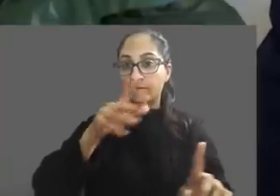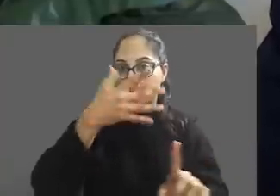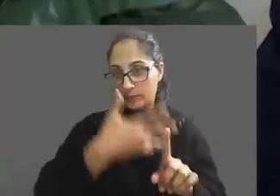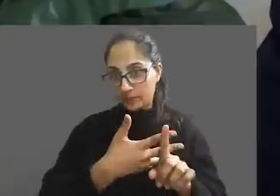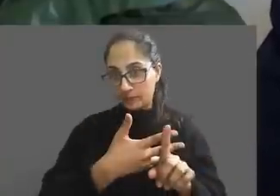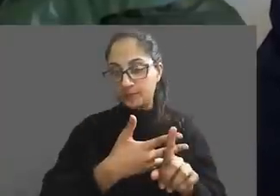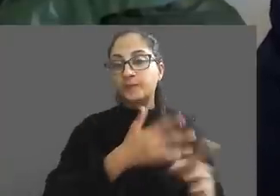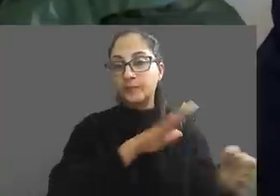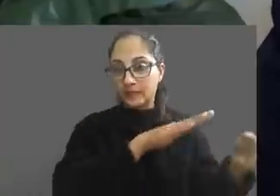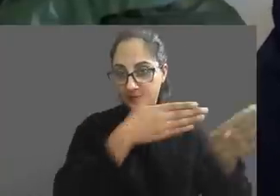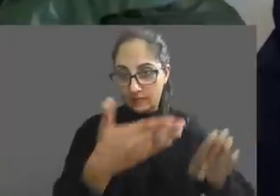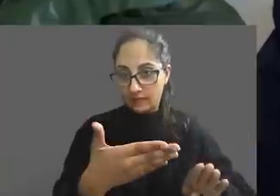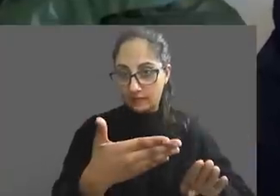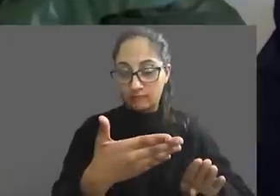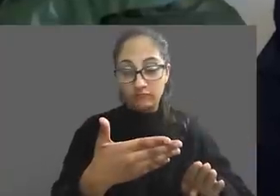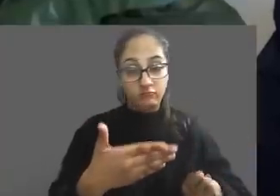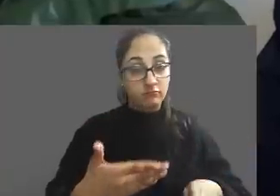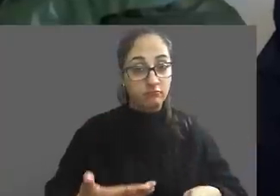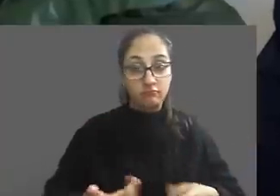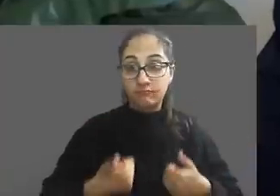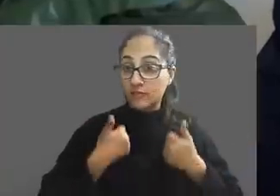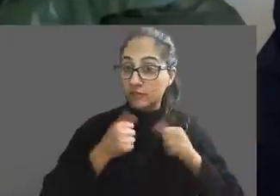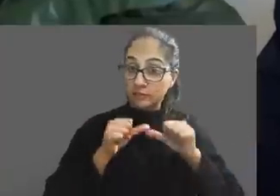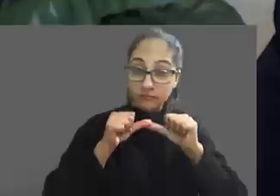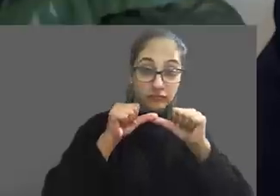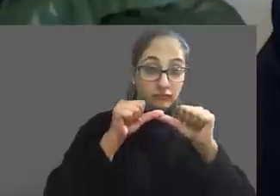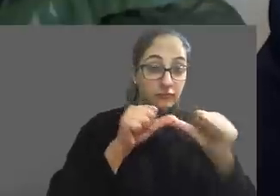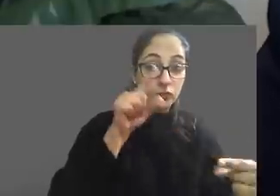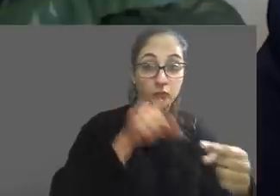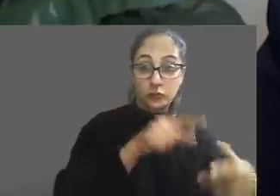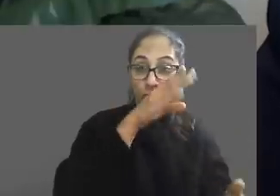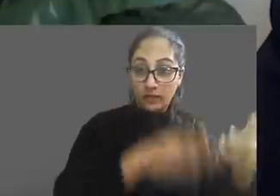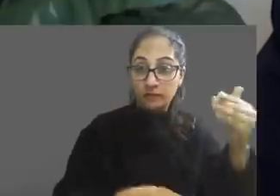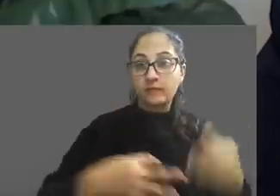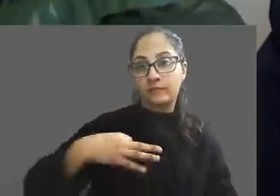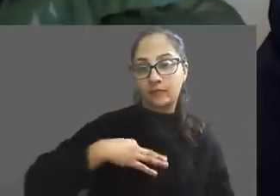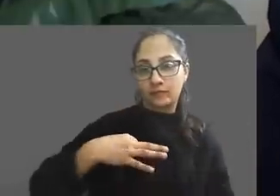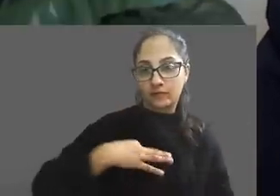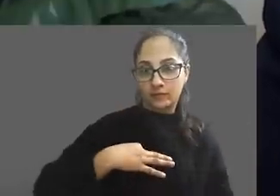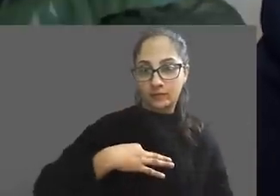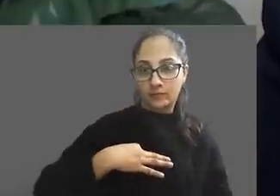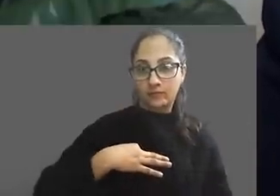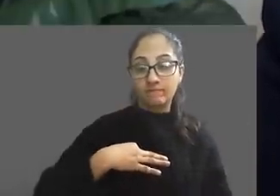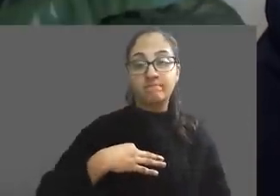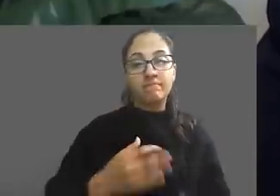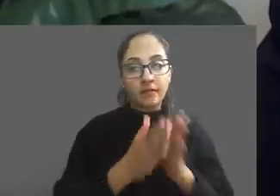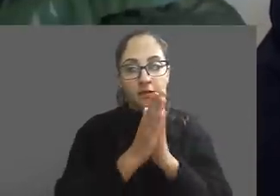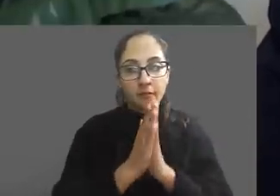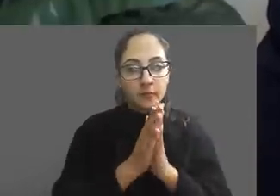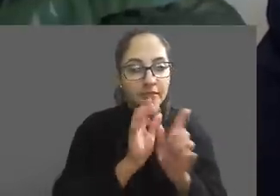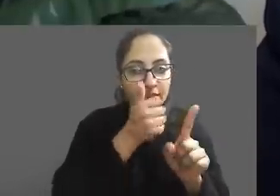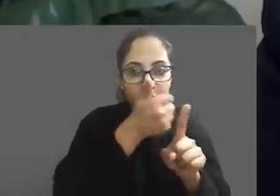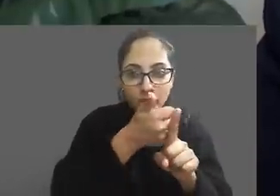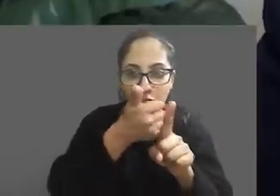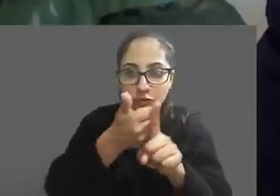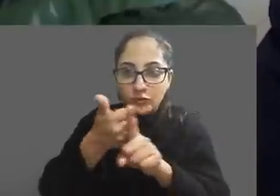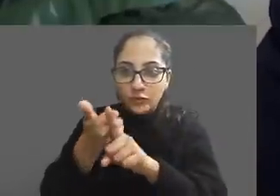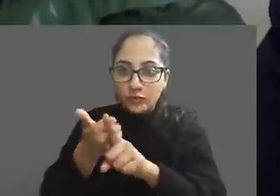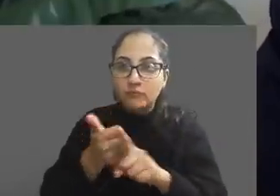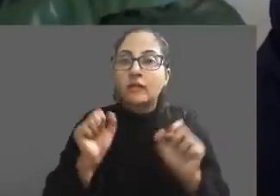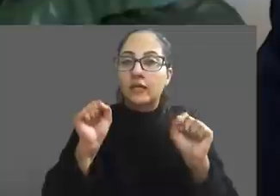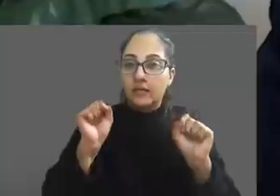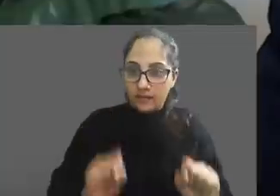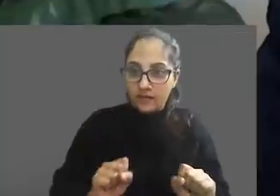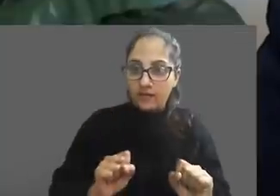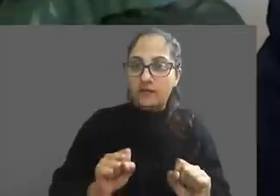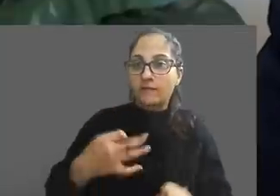I pray that each and every one of us can serve the Jamaat and the Imam to our last breath, just as